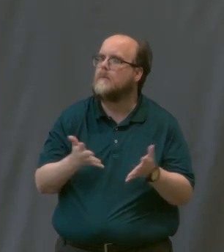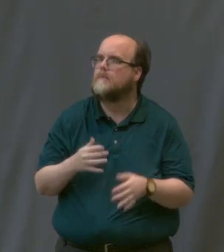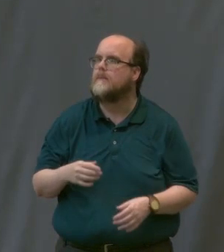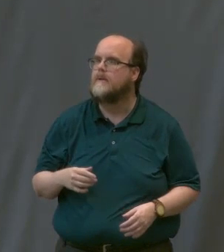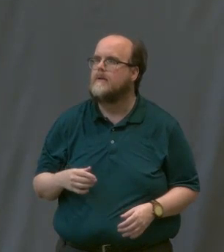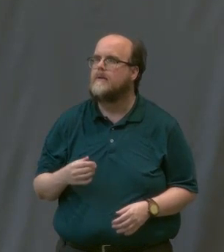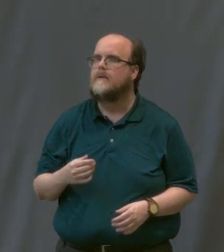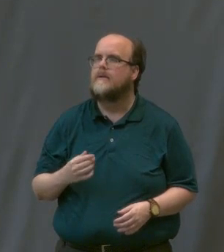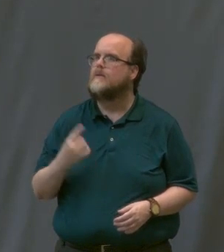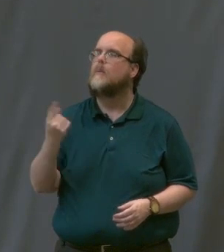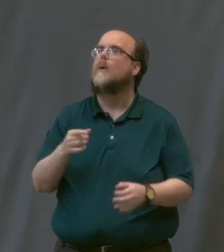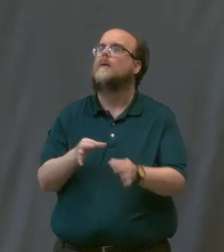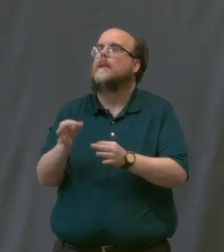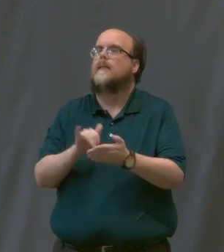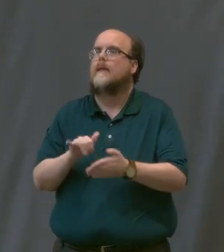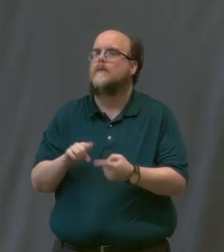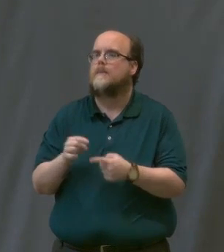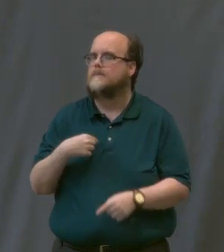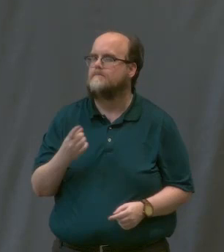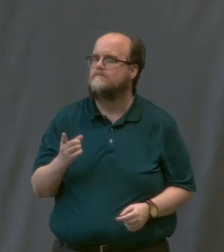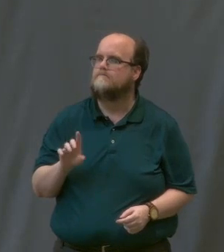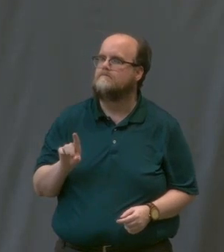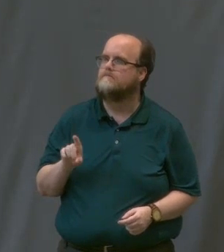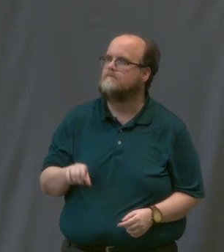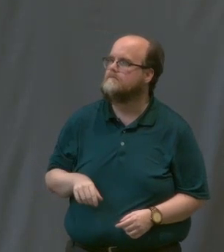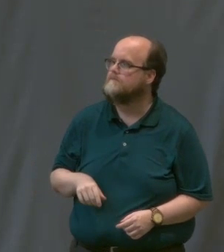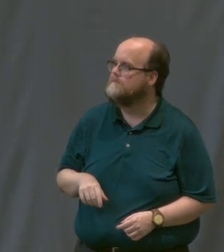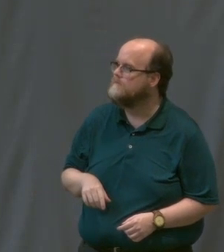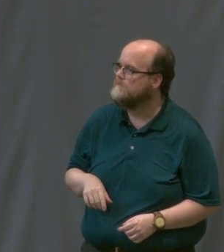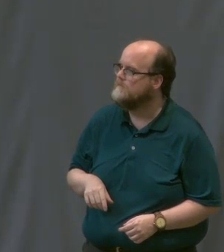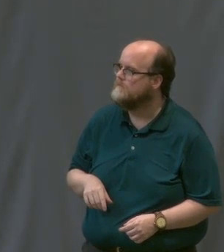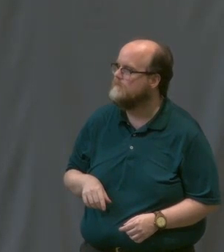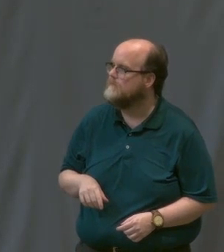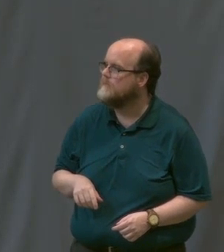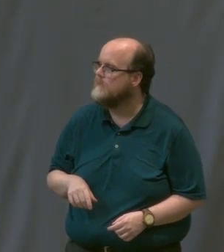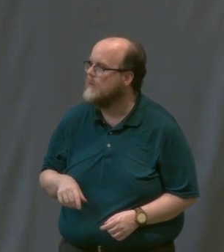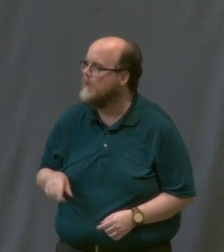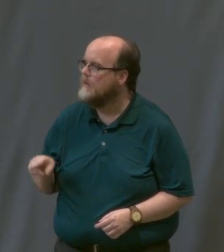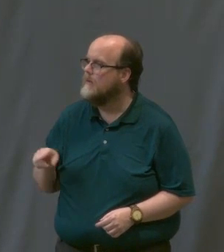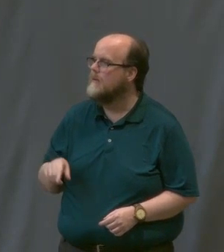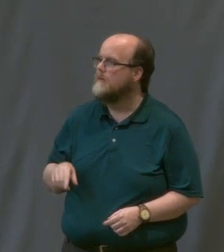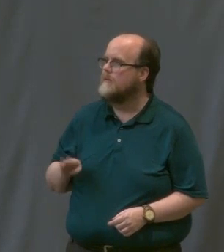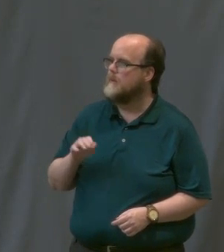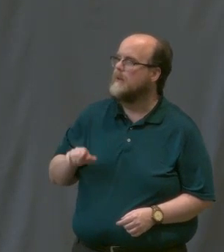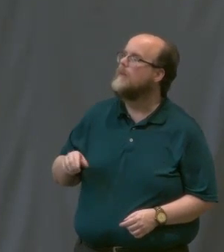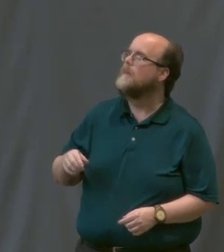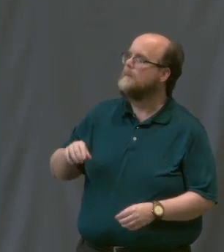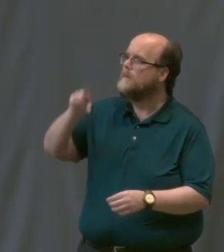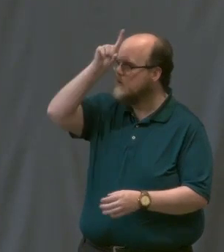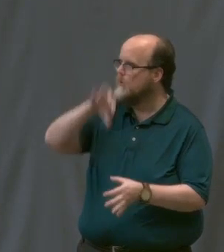wax eloquently for me, please.